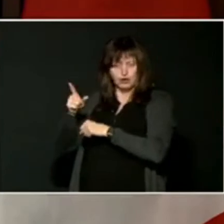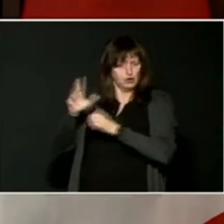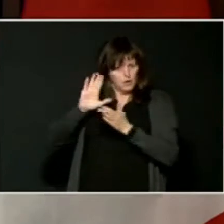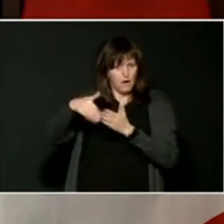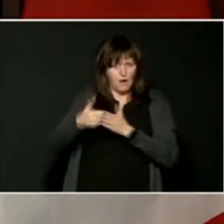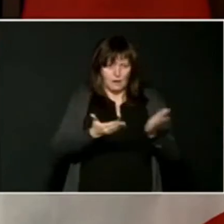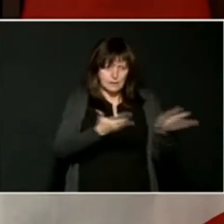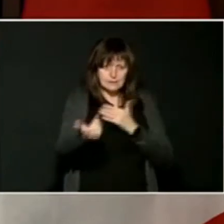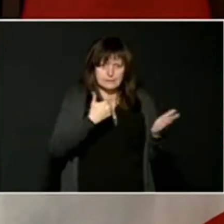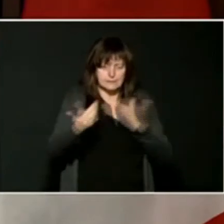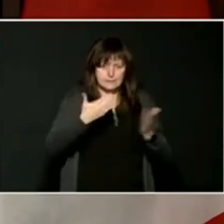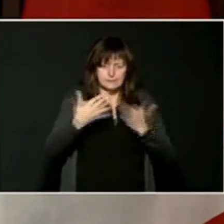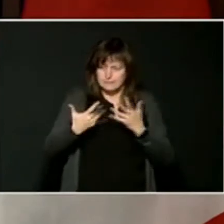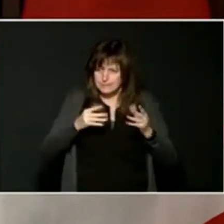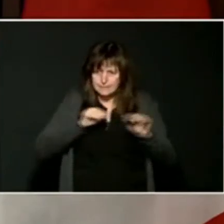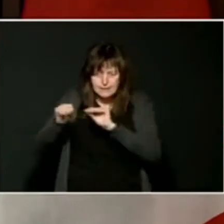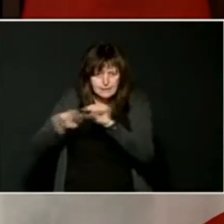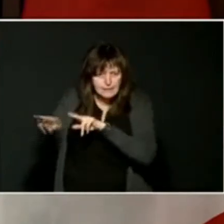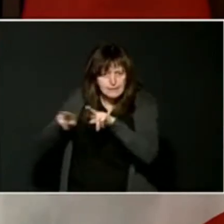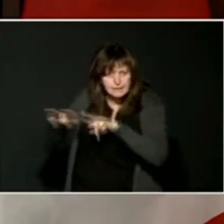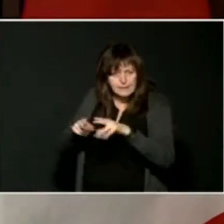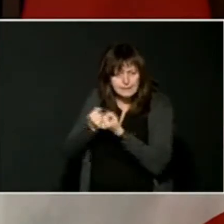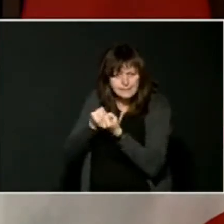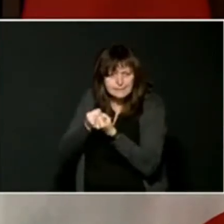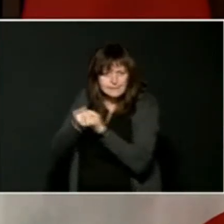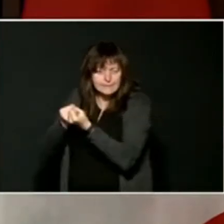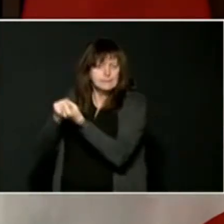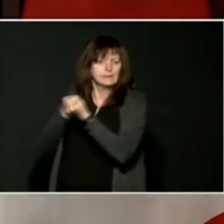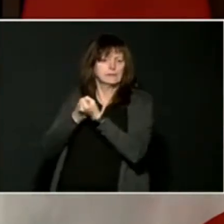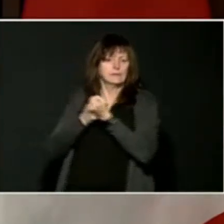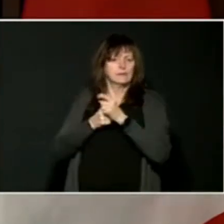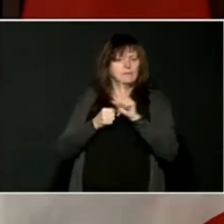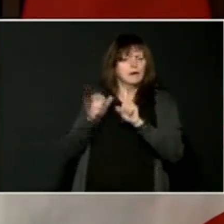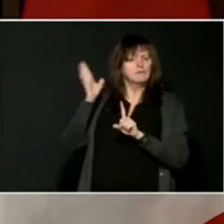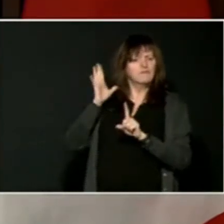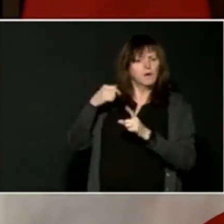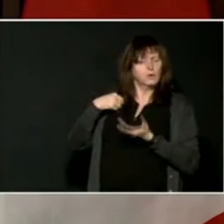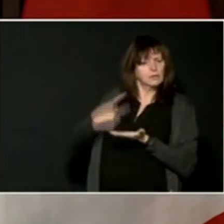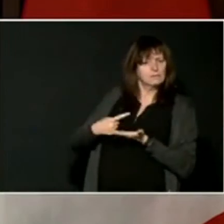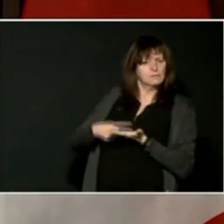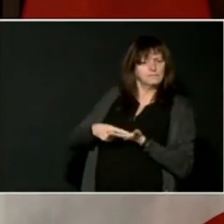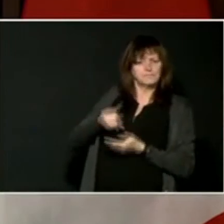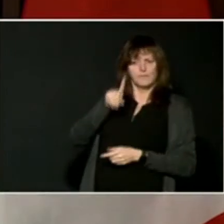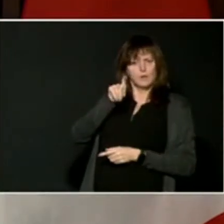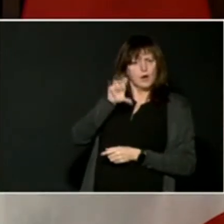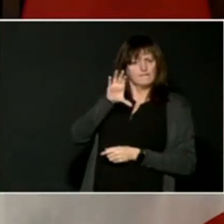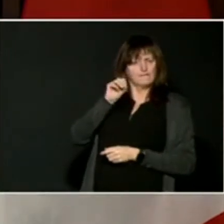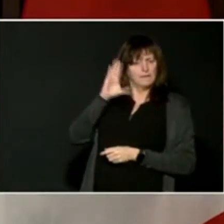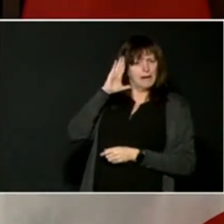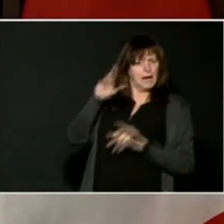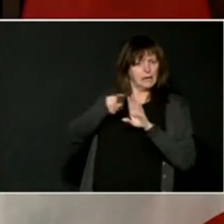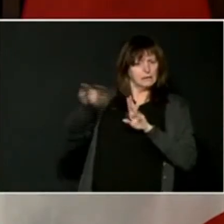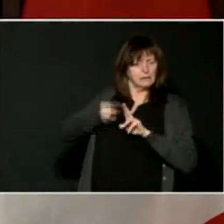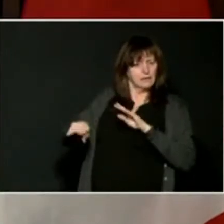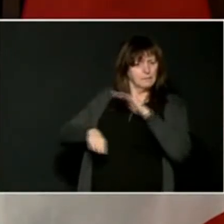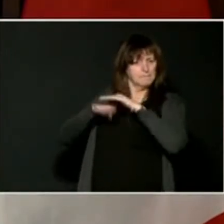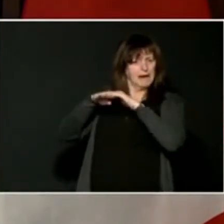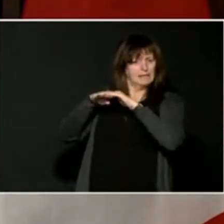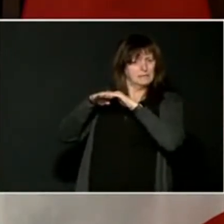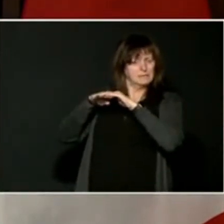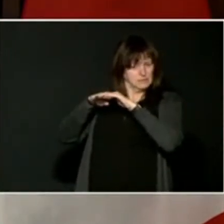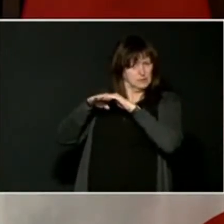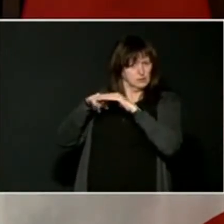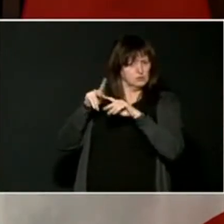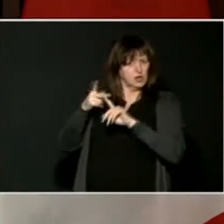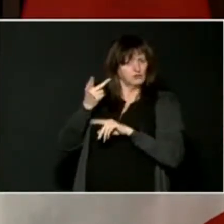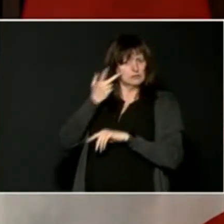that, we talked initially about 150 beds being a threshold at which we start to see some surgery impacted.